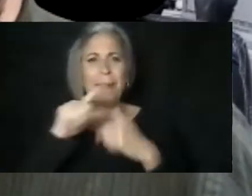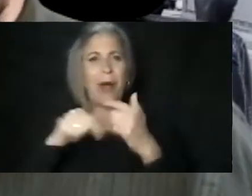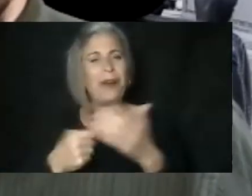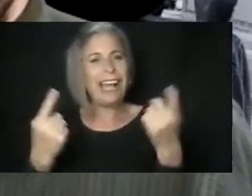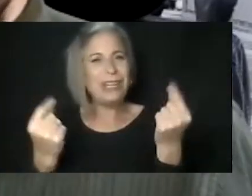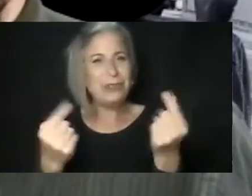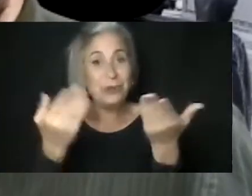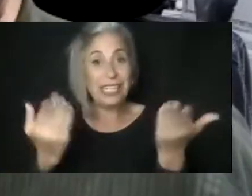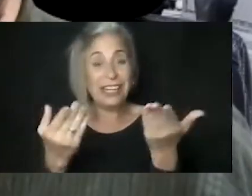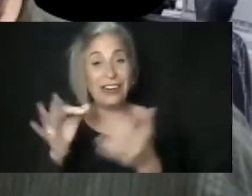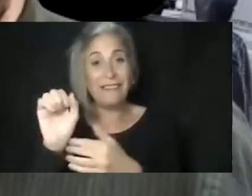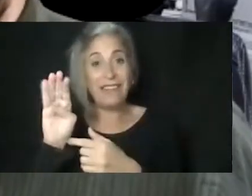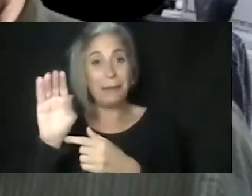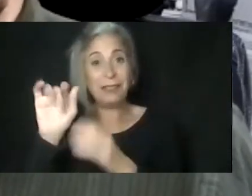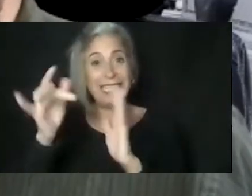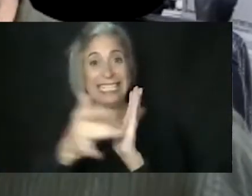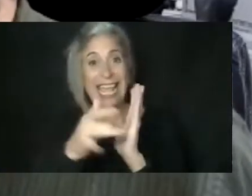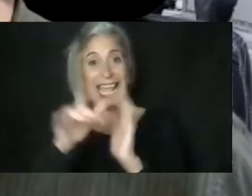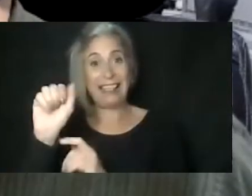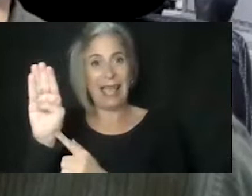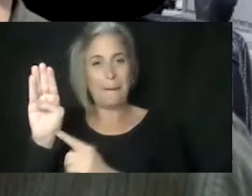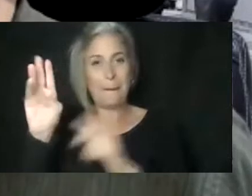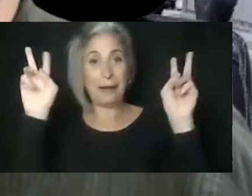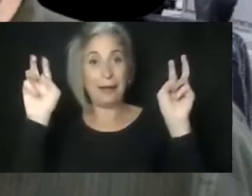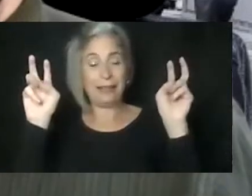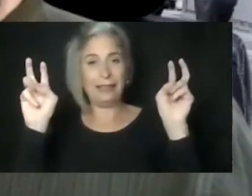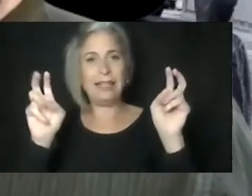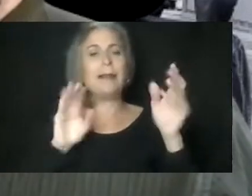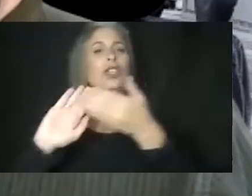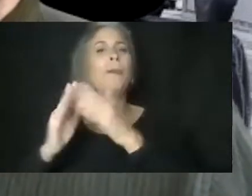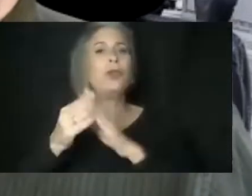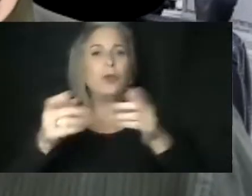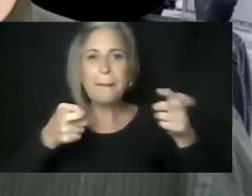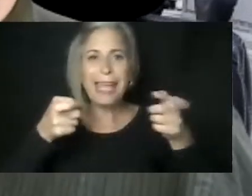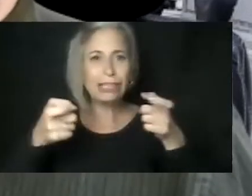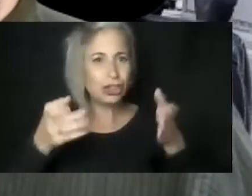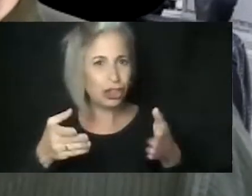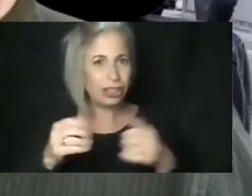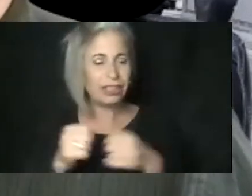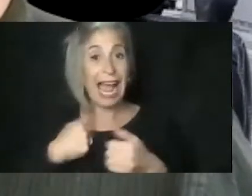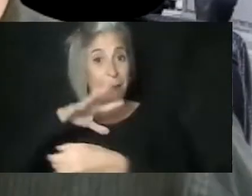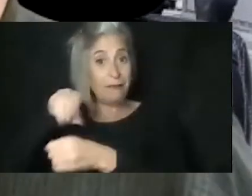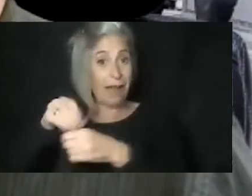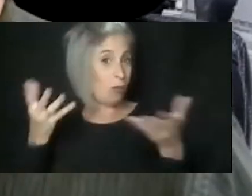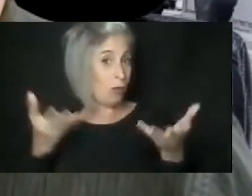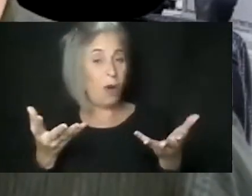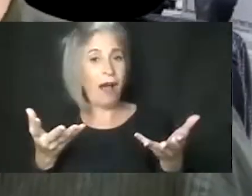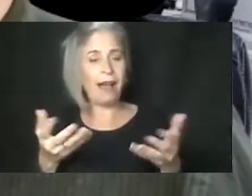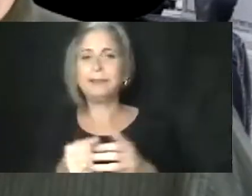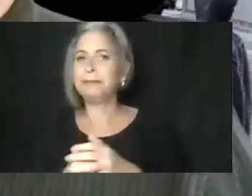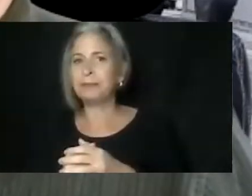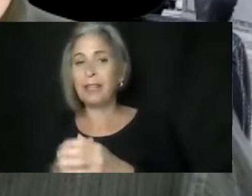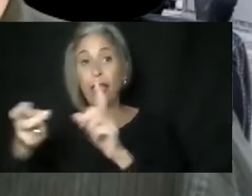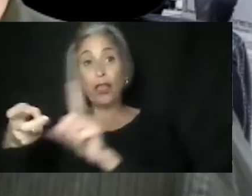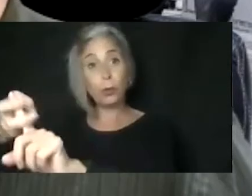at Fable Tech Labs. My current title is community manager, and so what I'm involved with is the